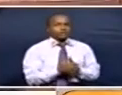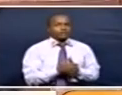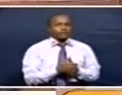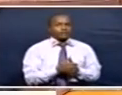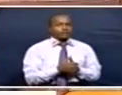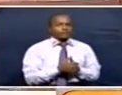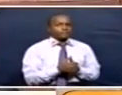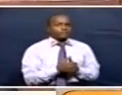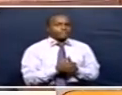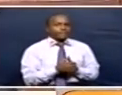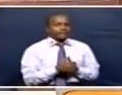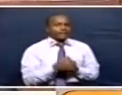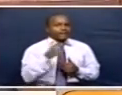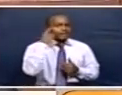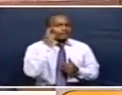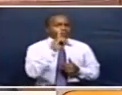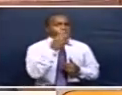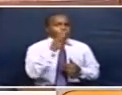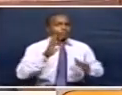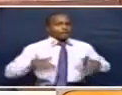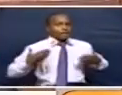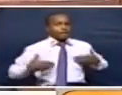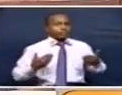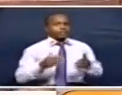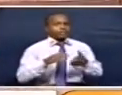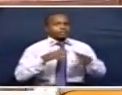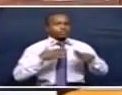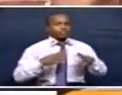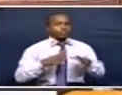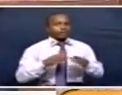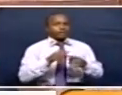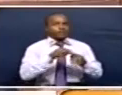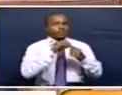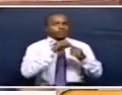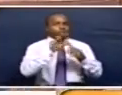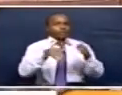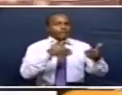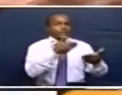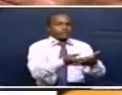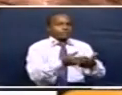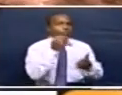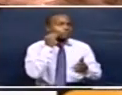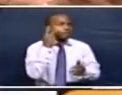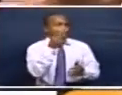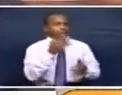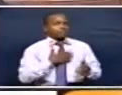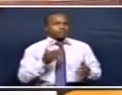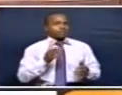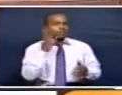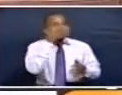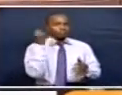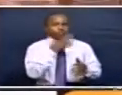think I'm one of the happiest people, mostly, especially when I get home and I see a beautiful woman. But out